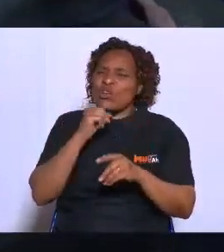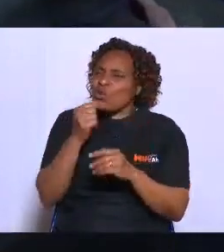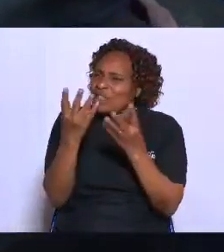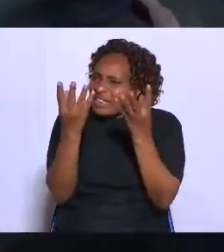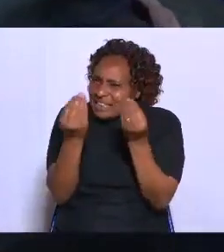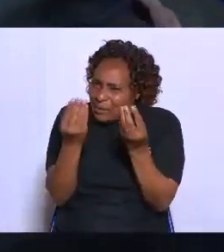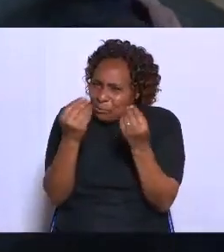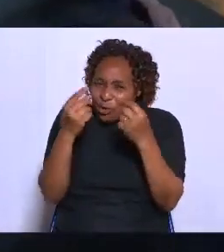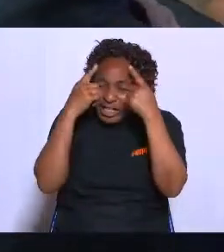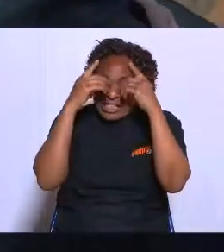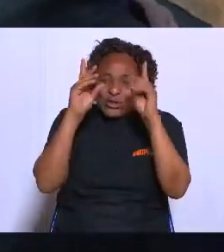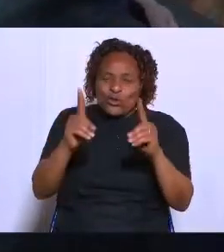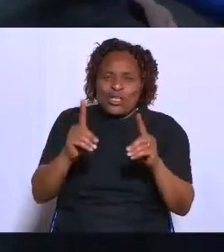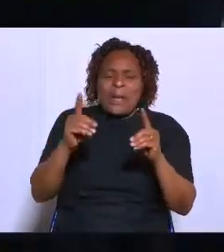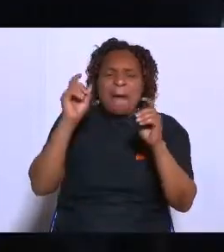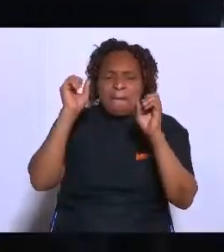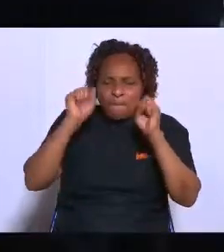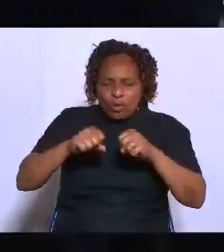foreign